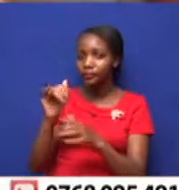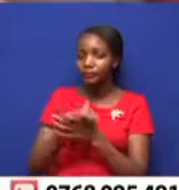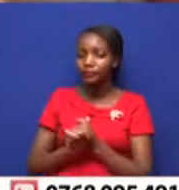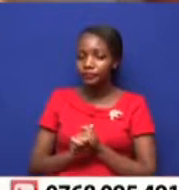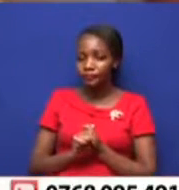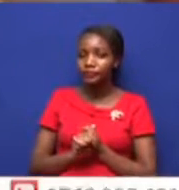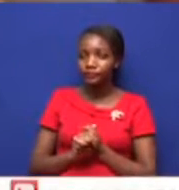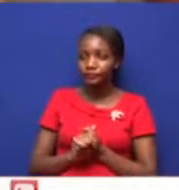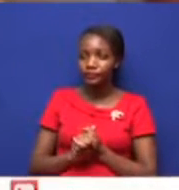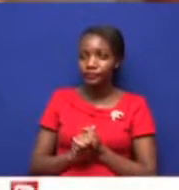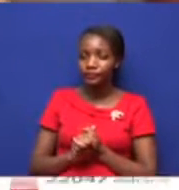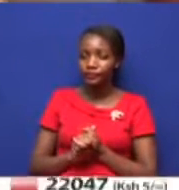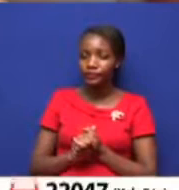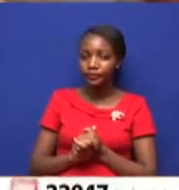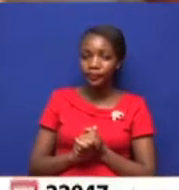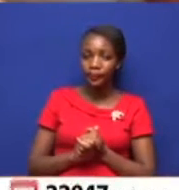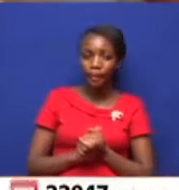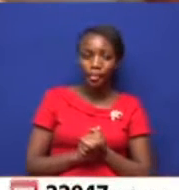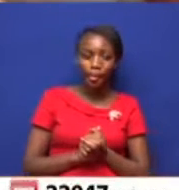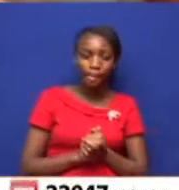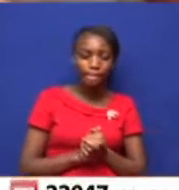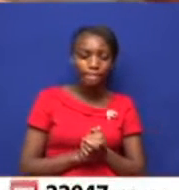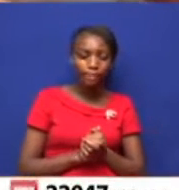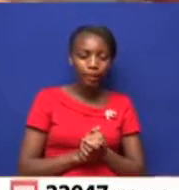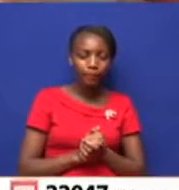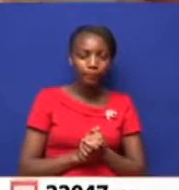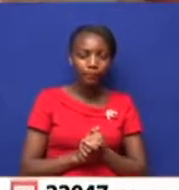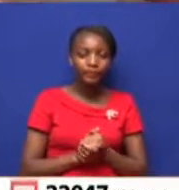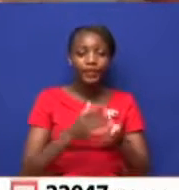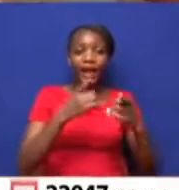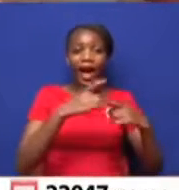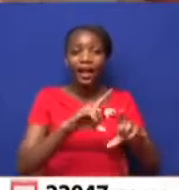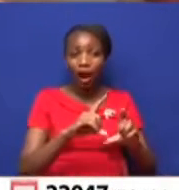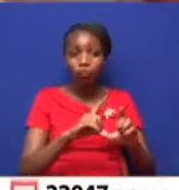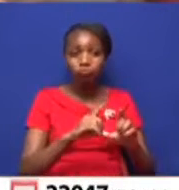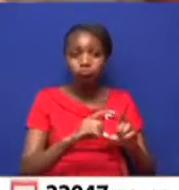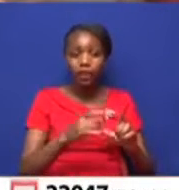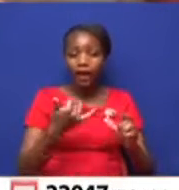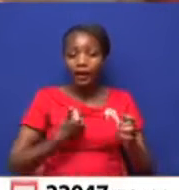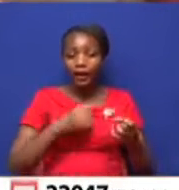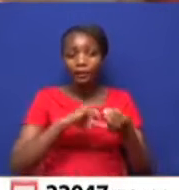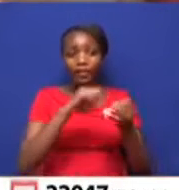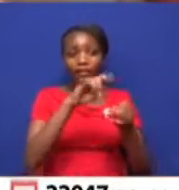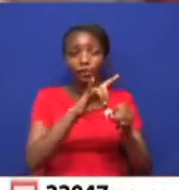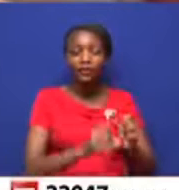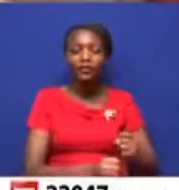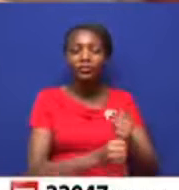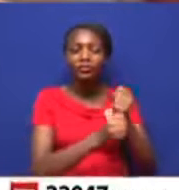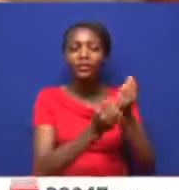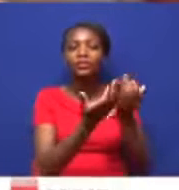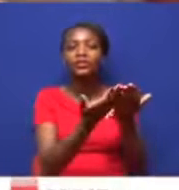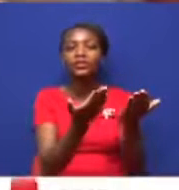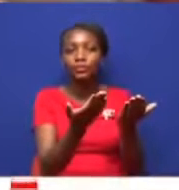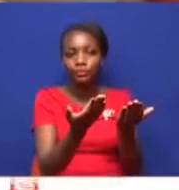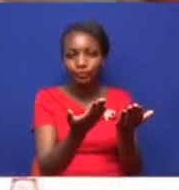a love partner to be who they're supposed to be out there, right?